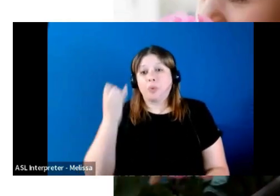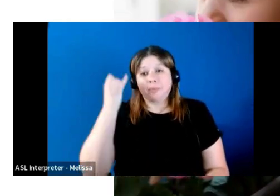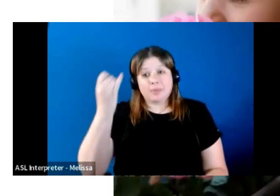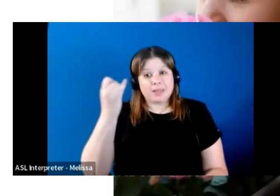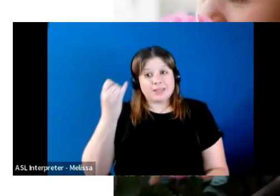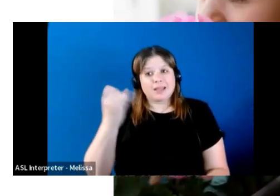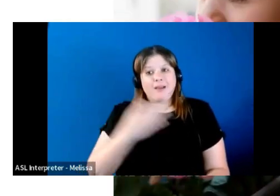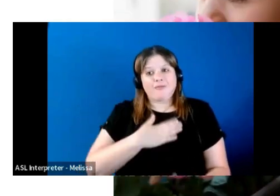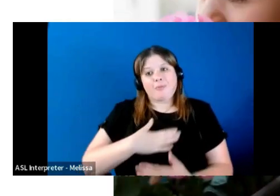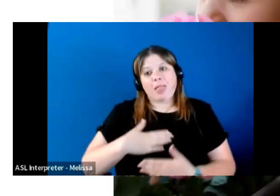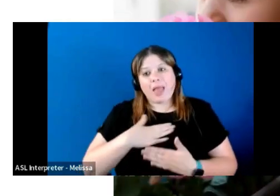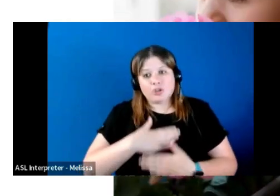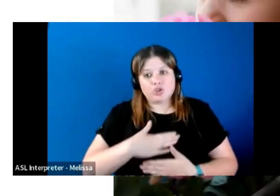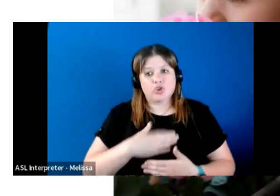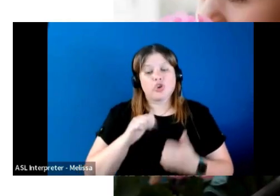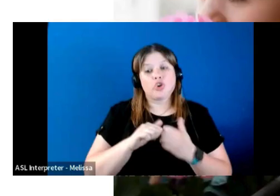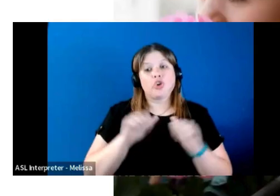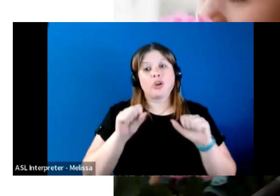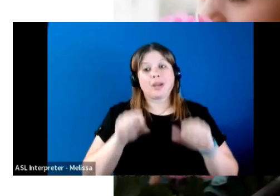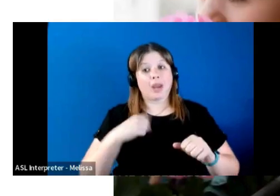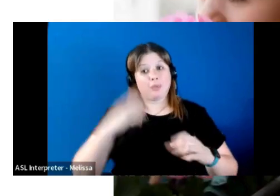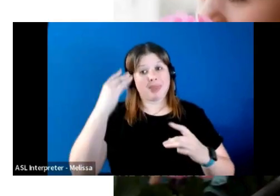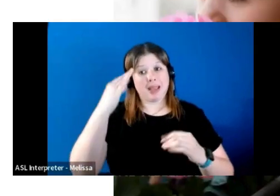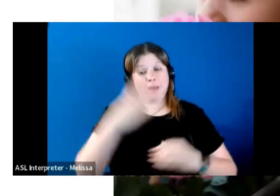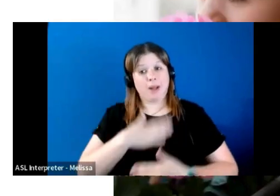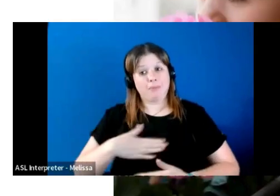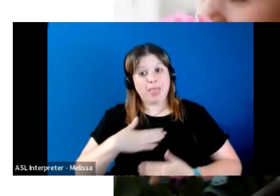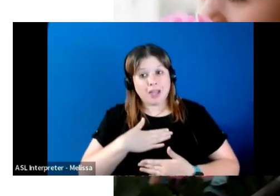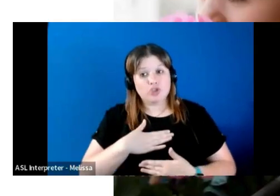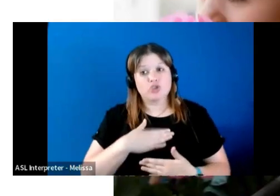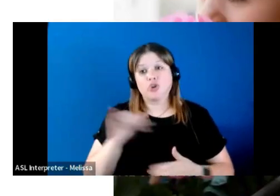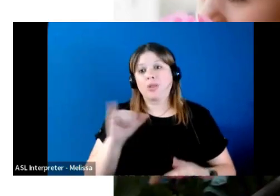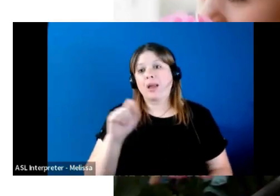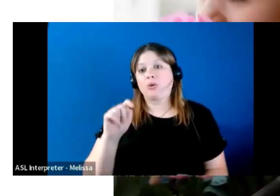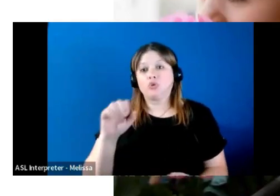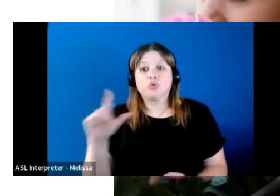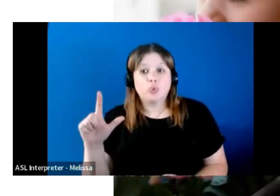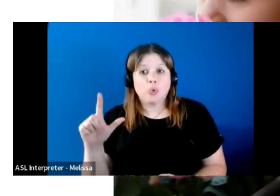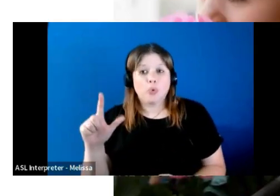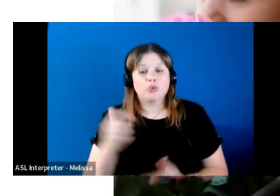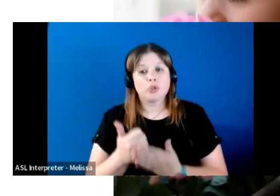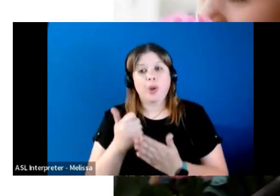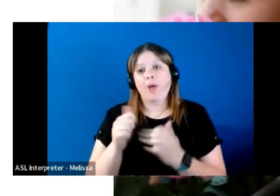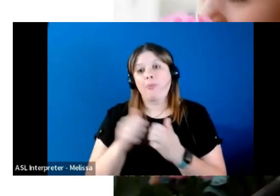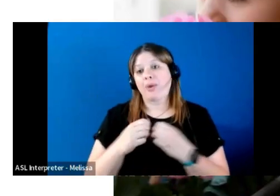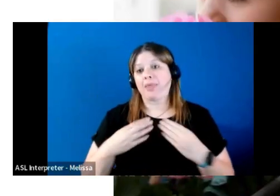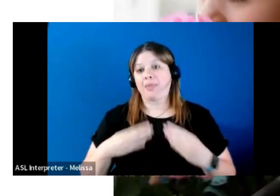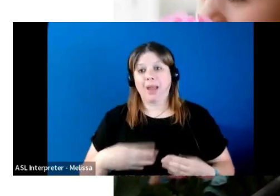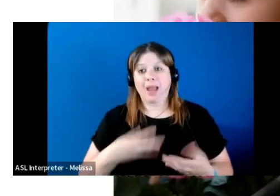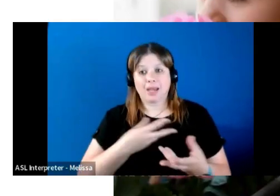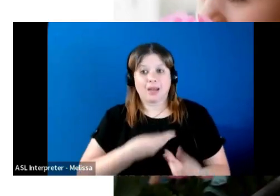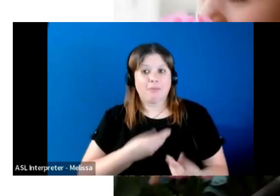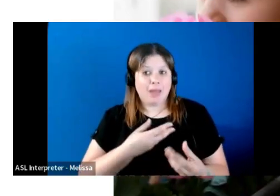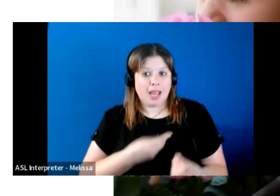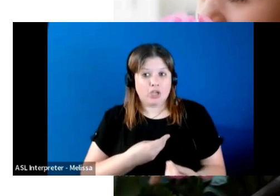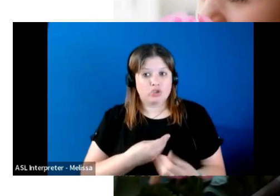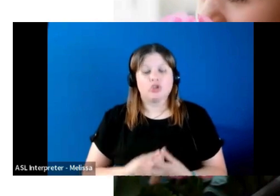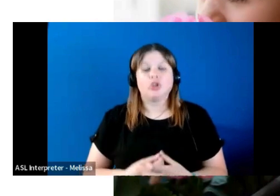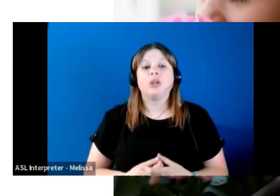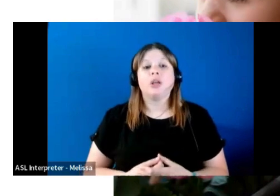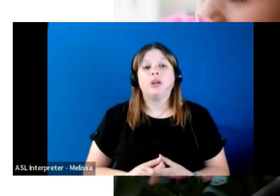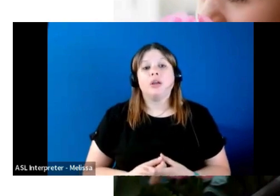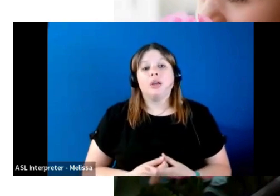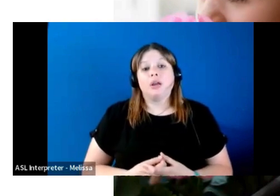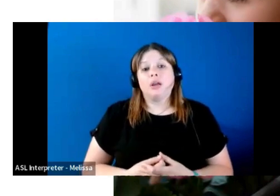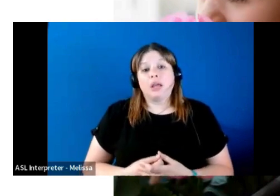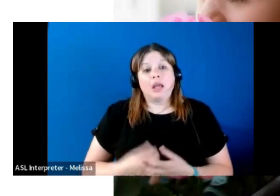we think about pleasure as a tool for body compassion? And I like to think